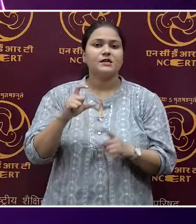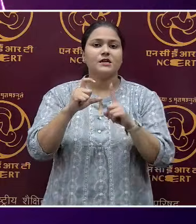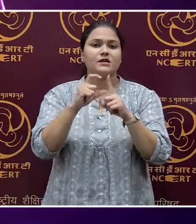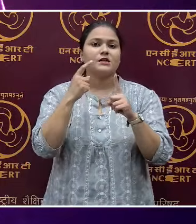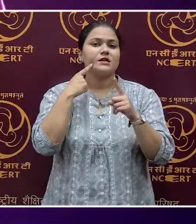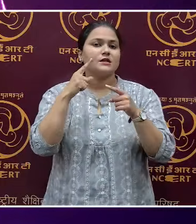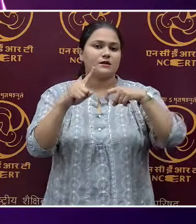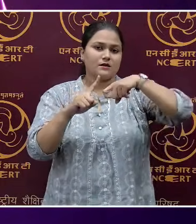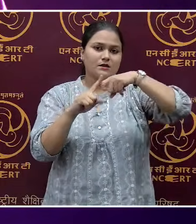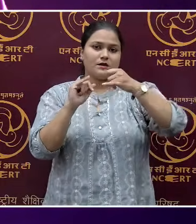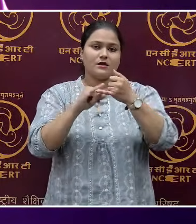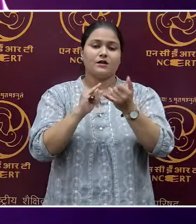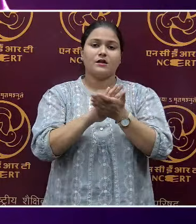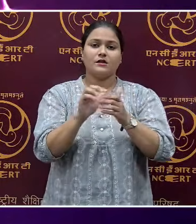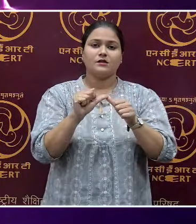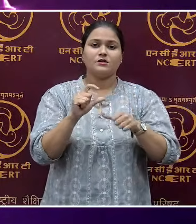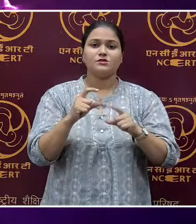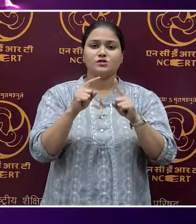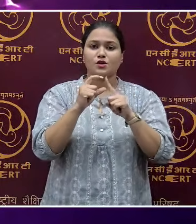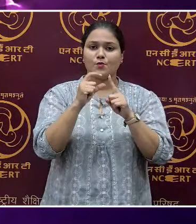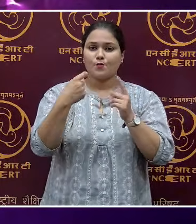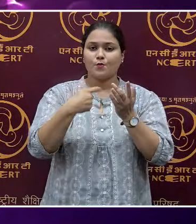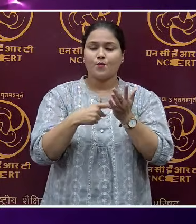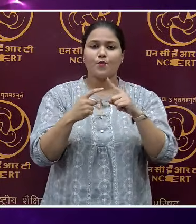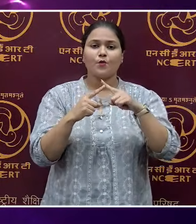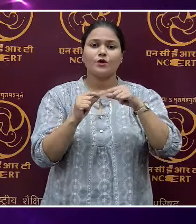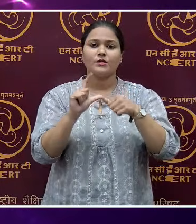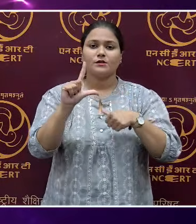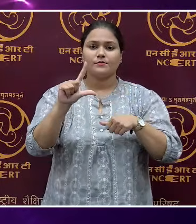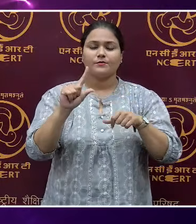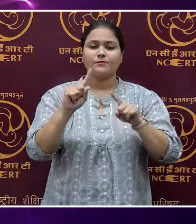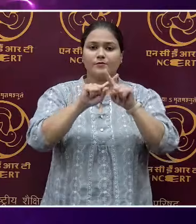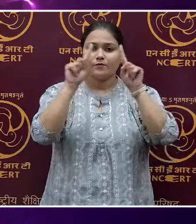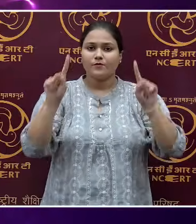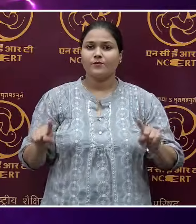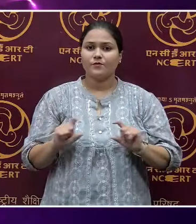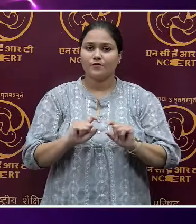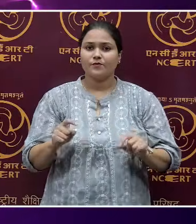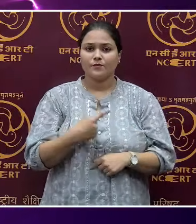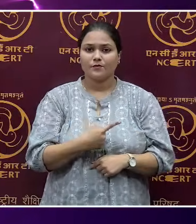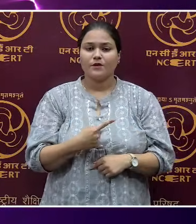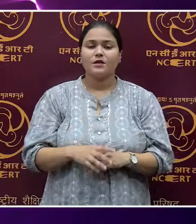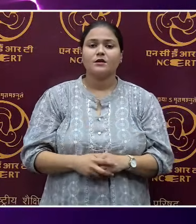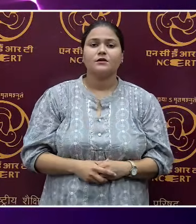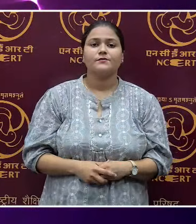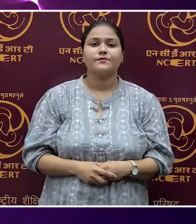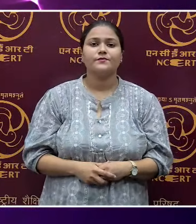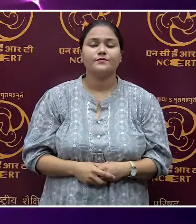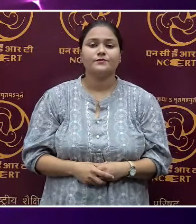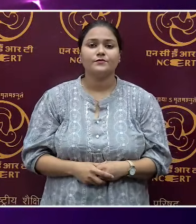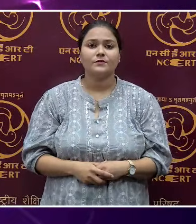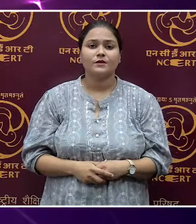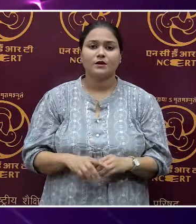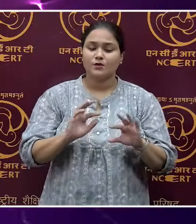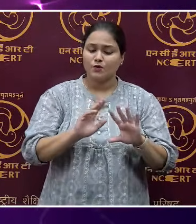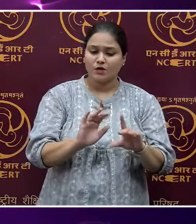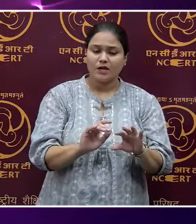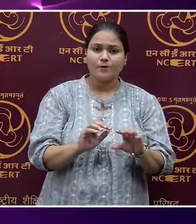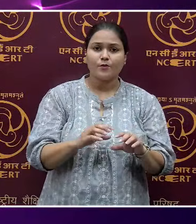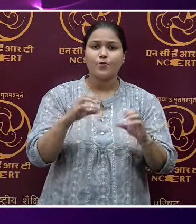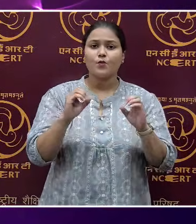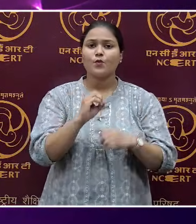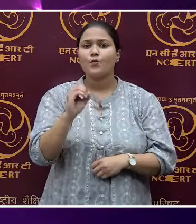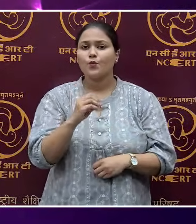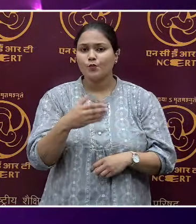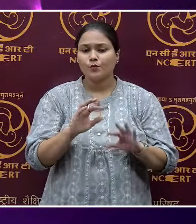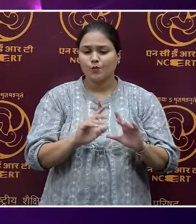is, I will share my screen here. I will show you. Like there is a Diksha portal, diksha.gov.in. We have to type this in on the Google, and we have